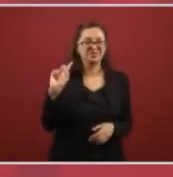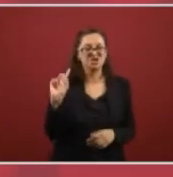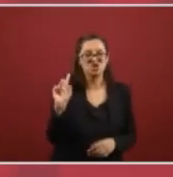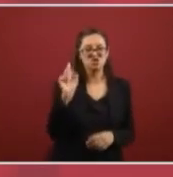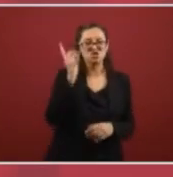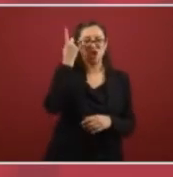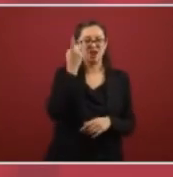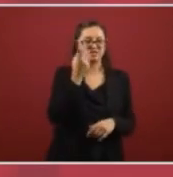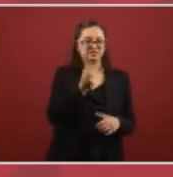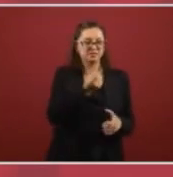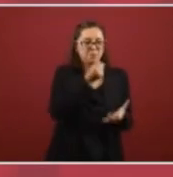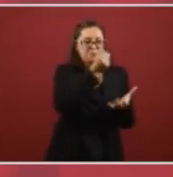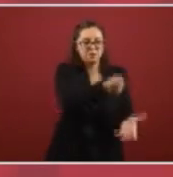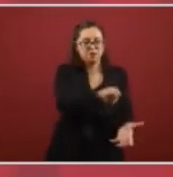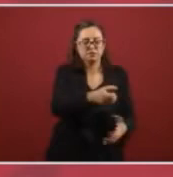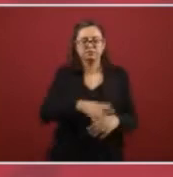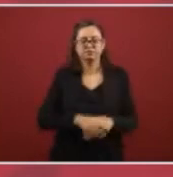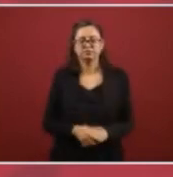of dollars.